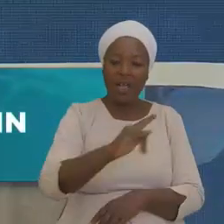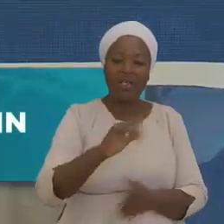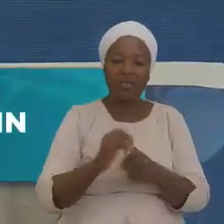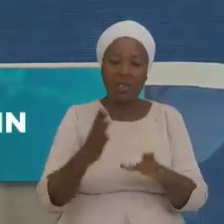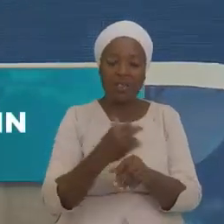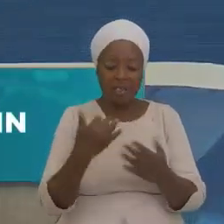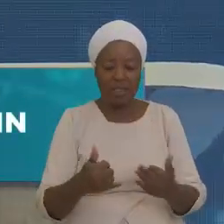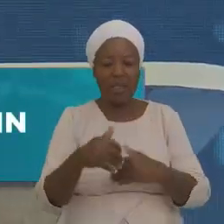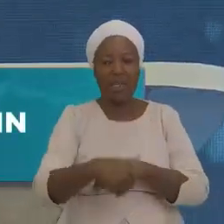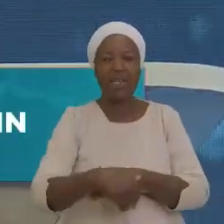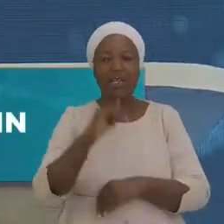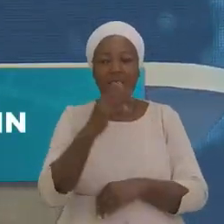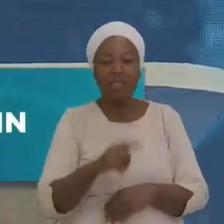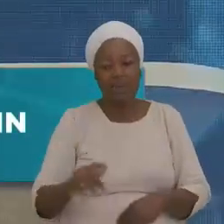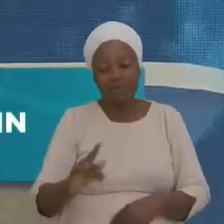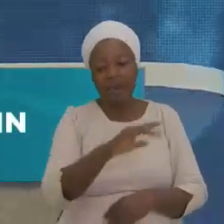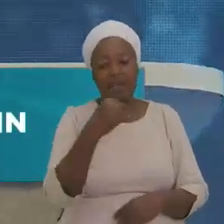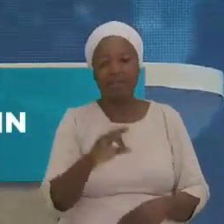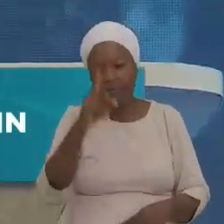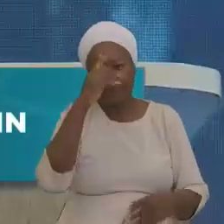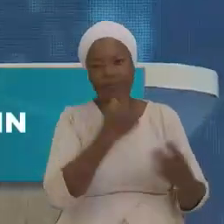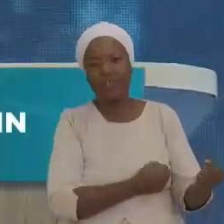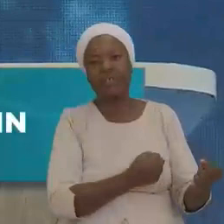tonight is the flight of faith.